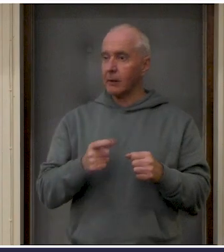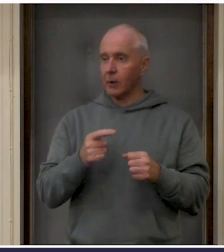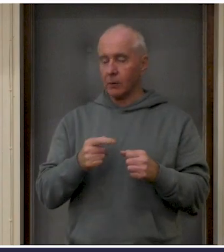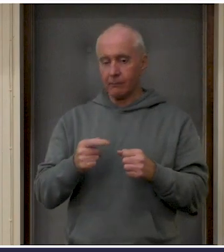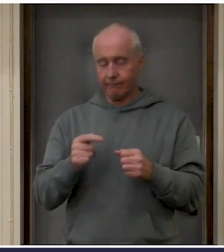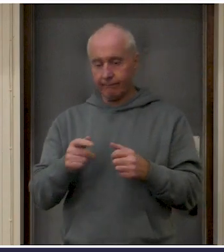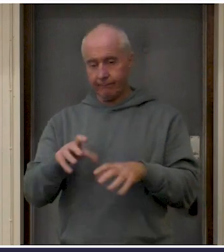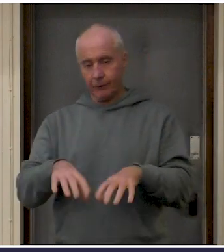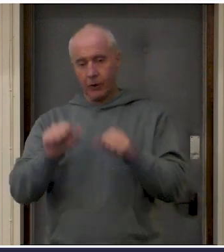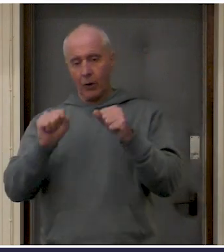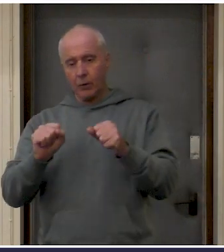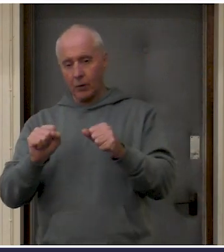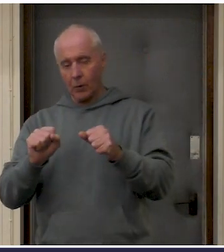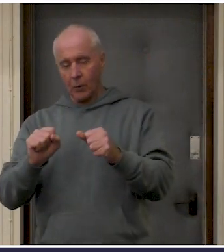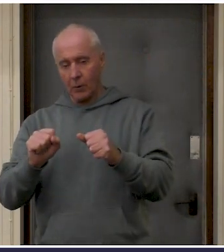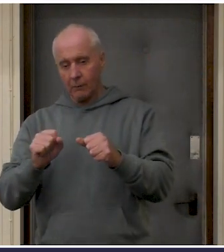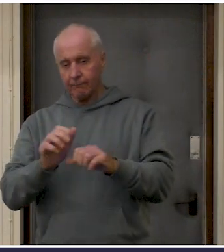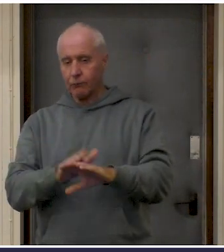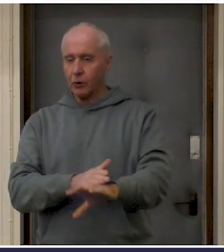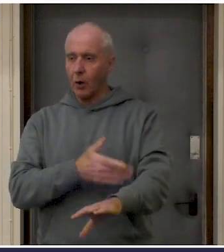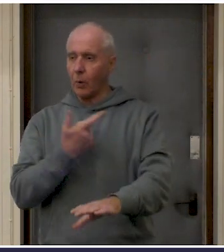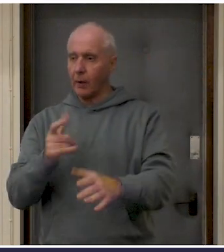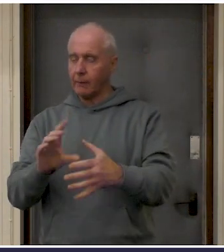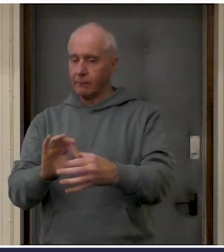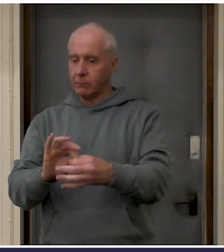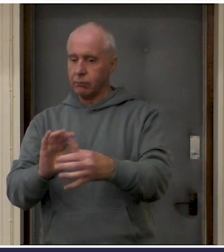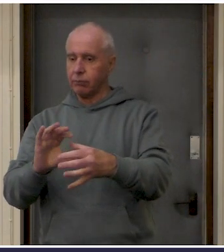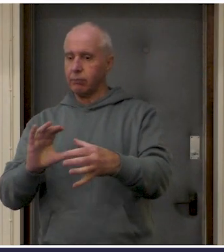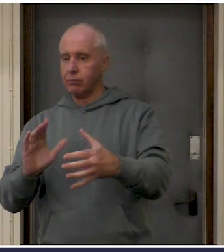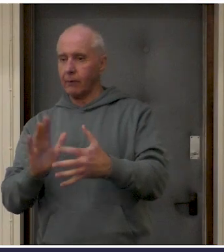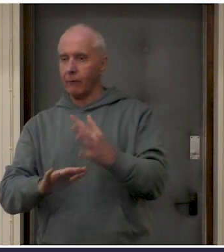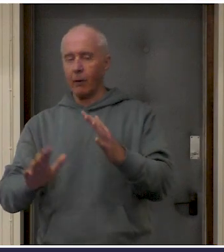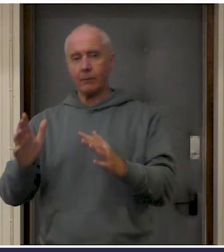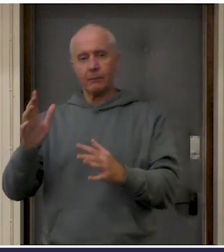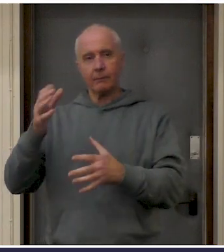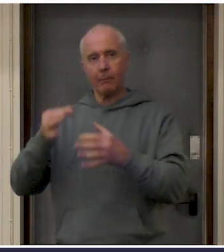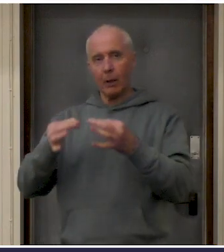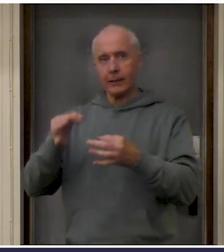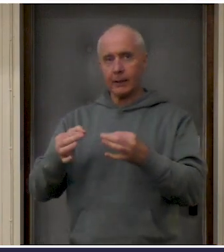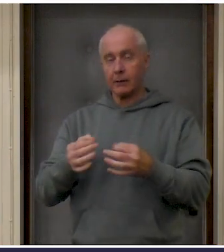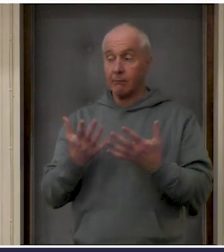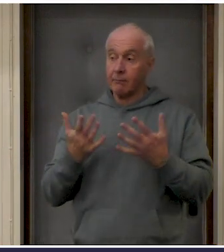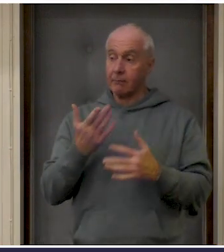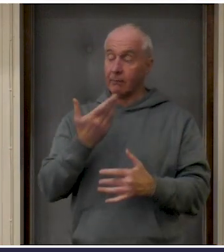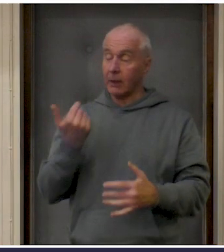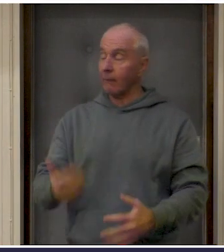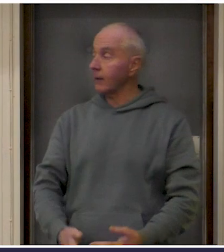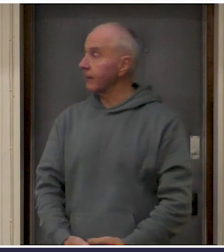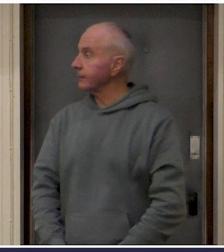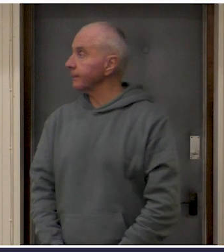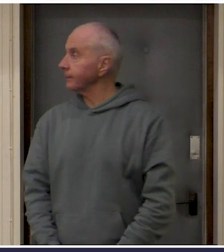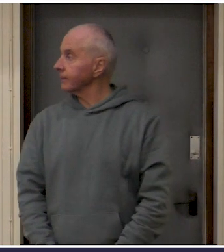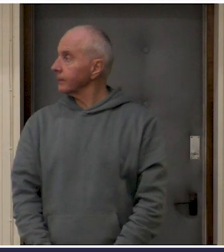some of that and get to take destiny into our own hands, which would be nice.